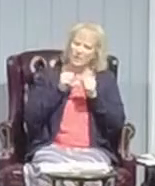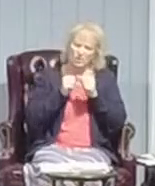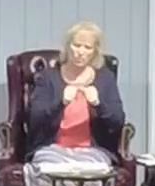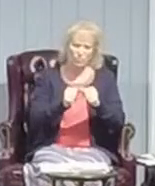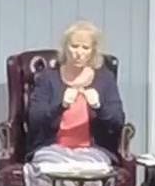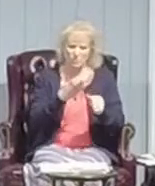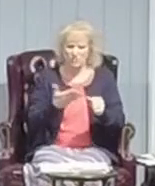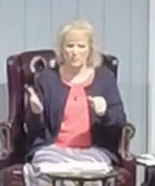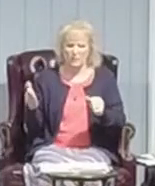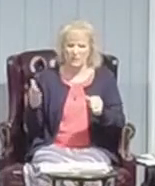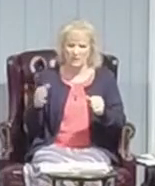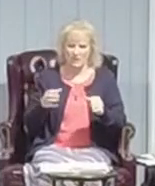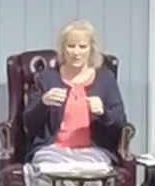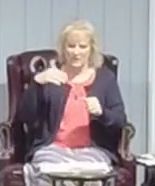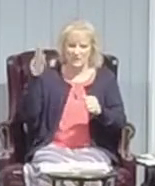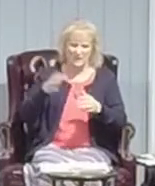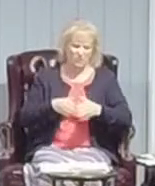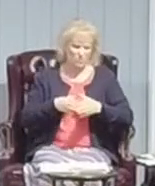greatly he despised?